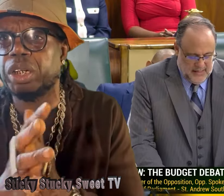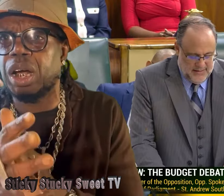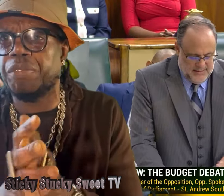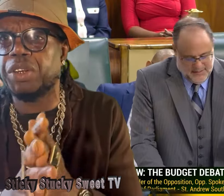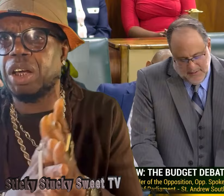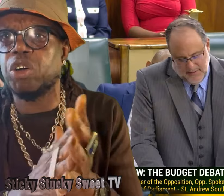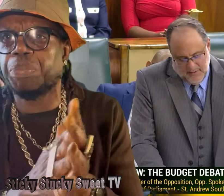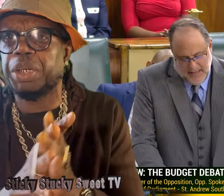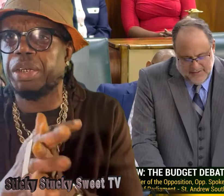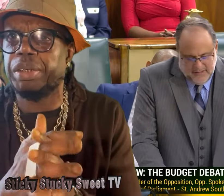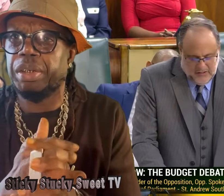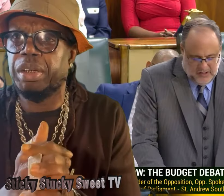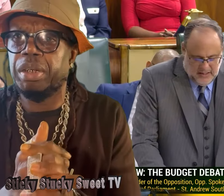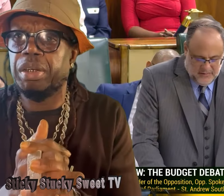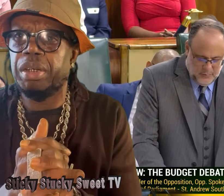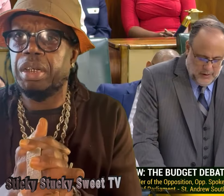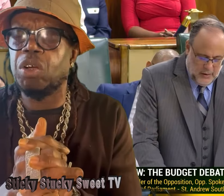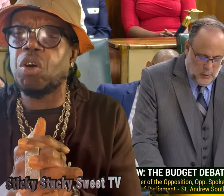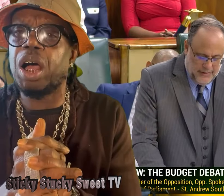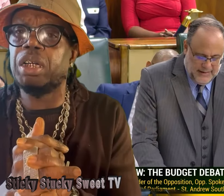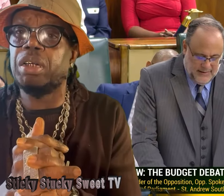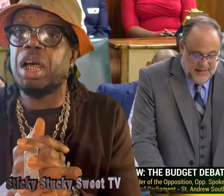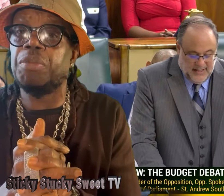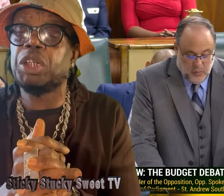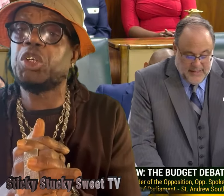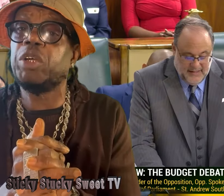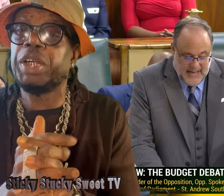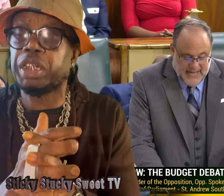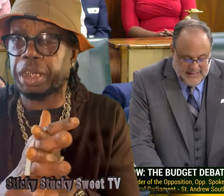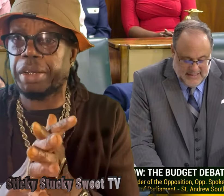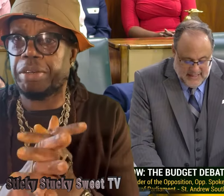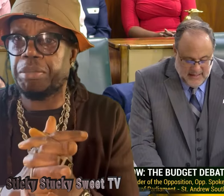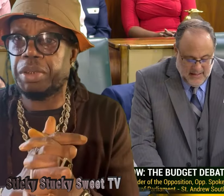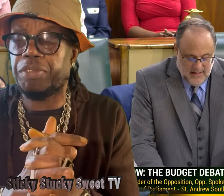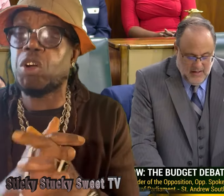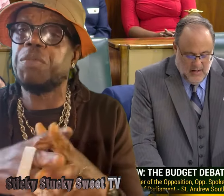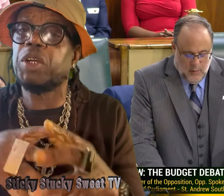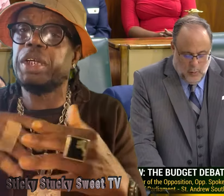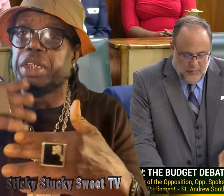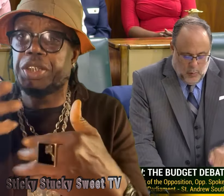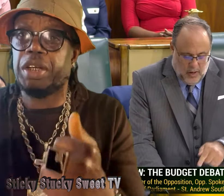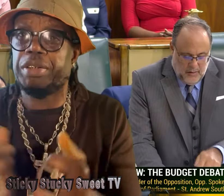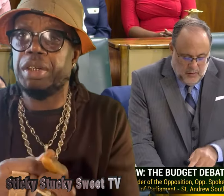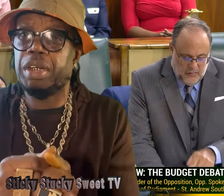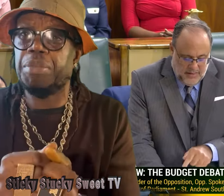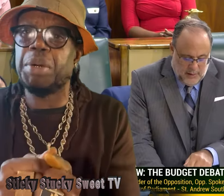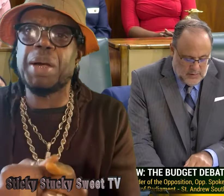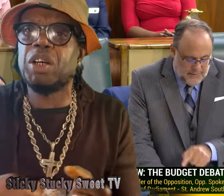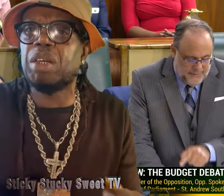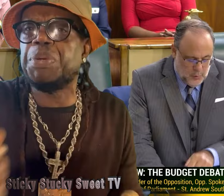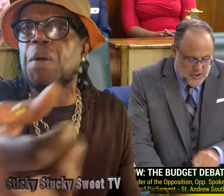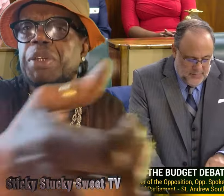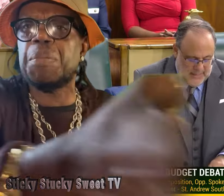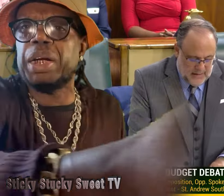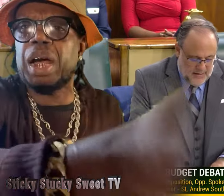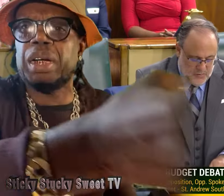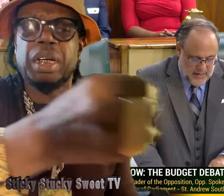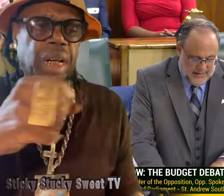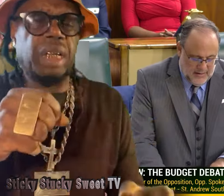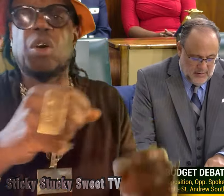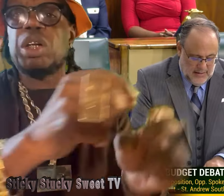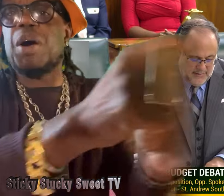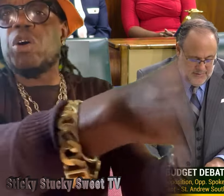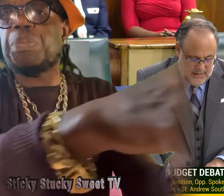to vote for a House Speaker, look how almost 3 weeks it took to come to a decision. The man has to pick up somebody